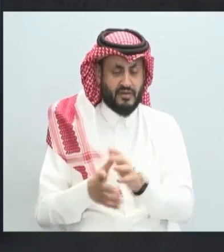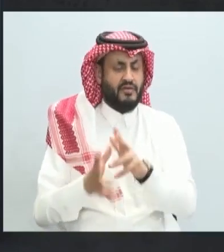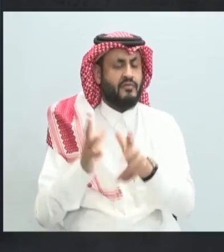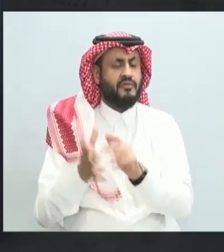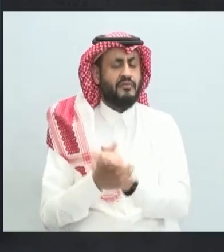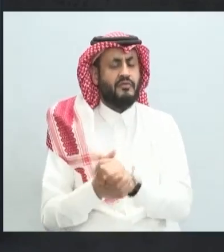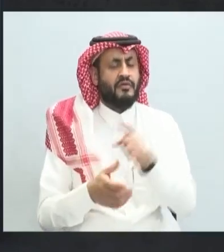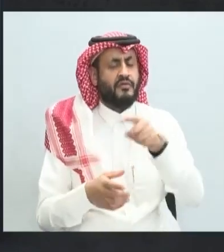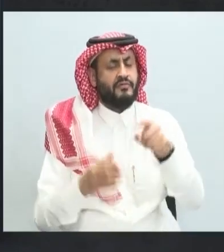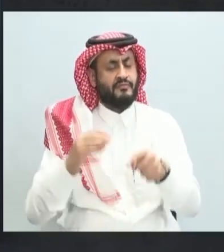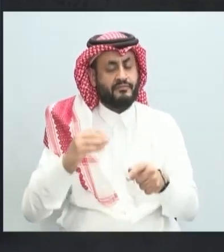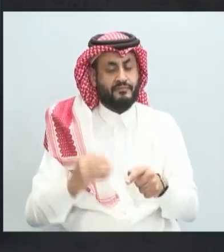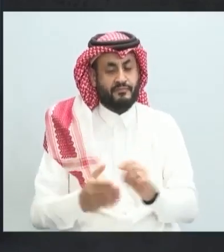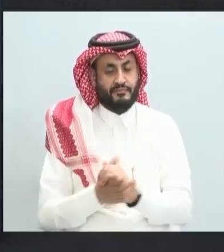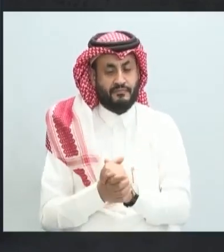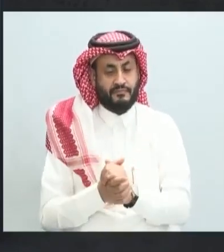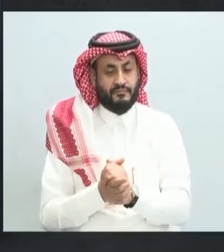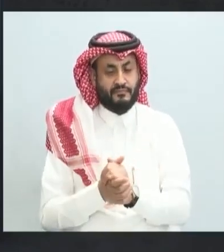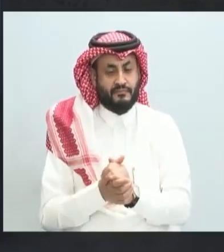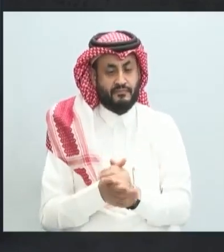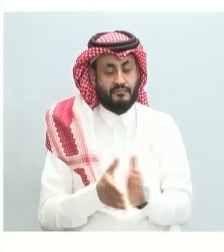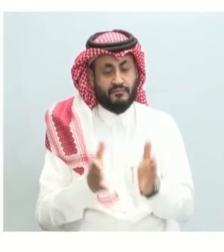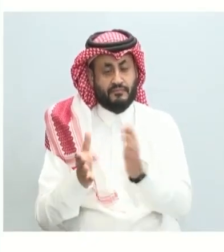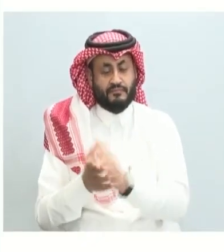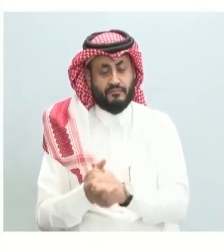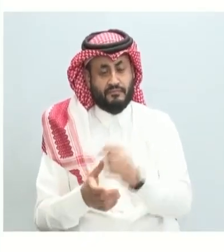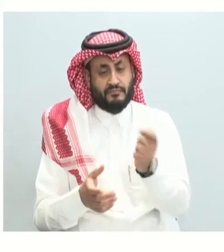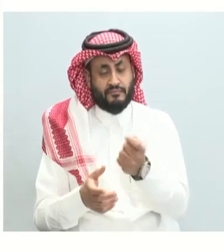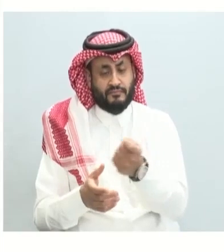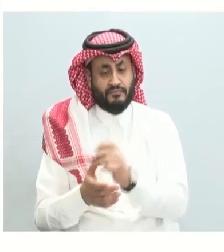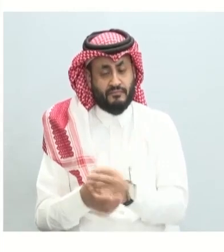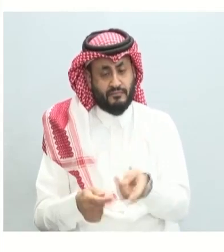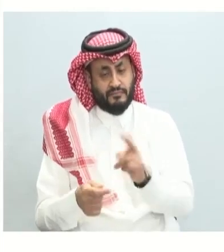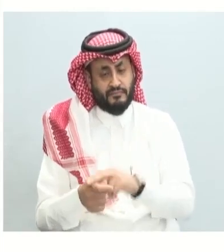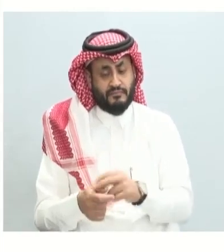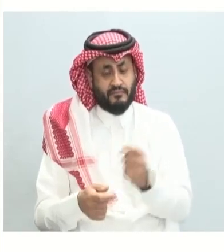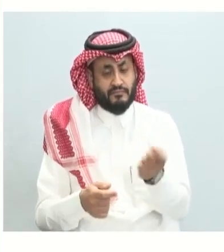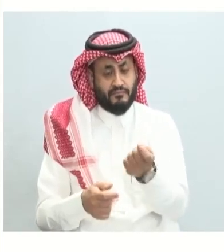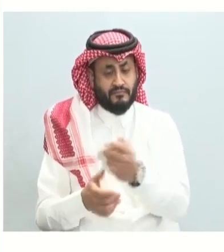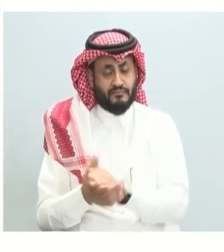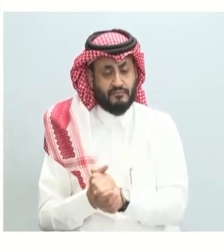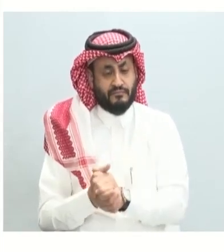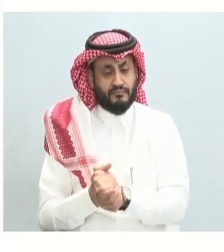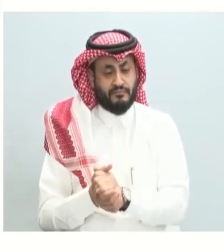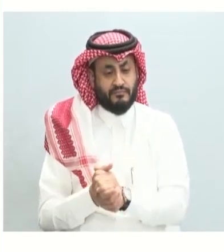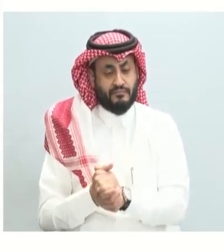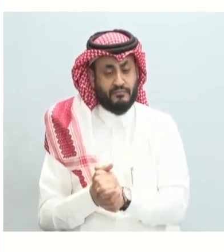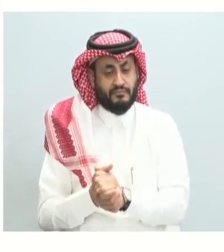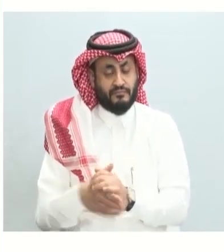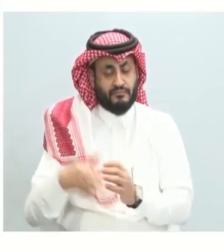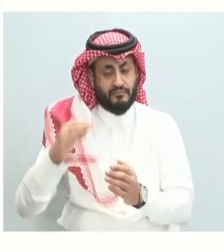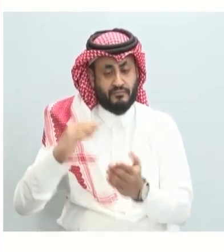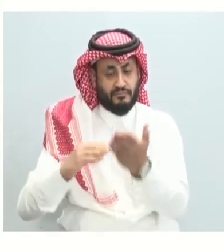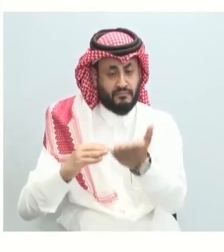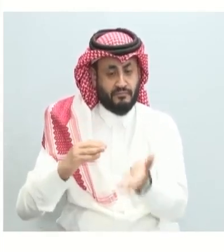right answers for our story. Now we will have one more thing to do, which is to answer